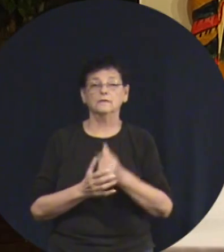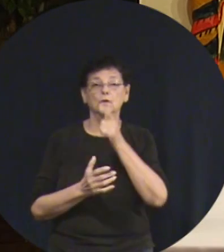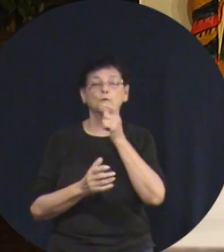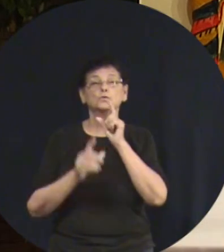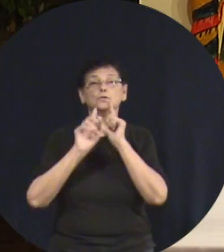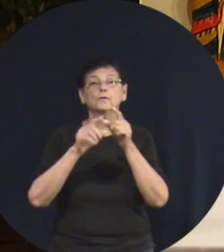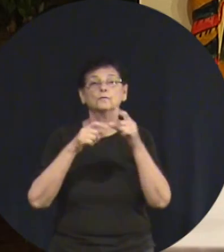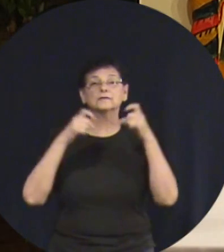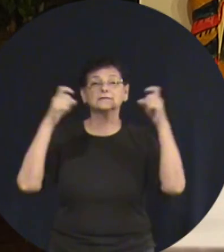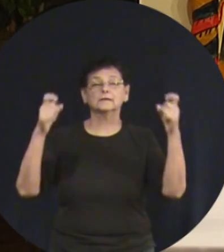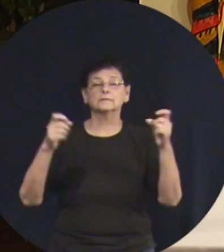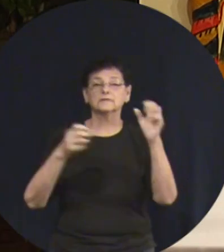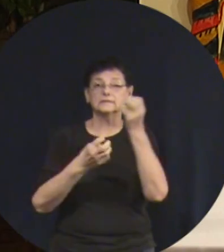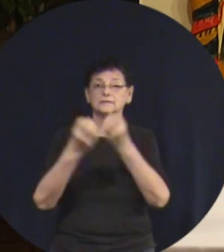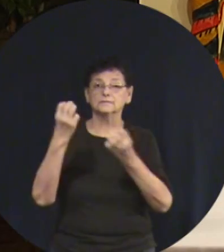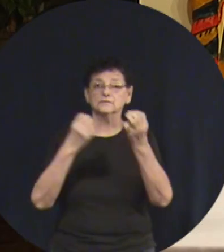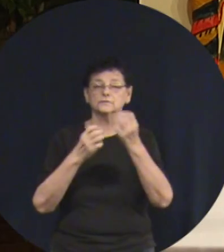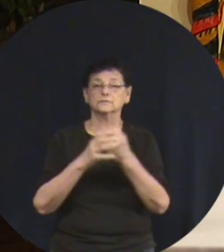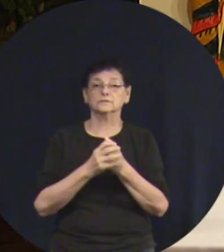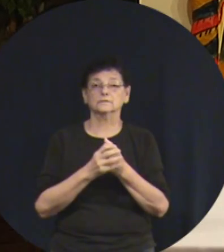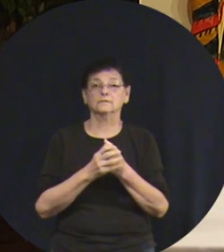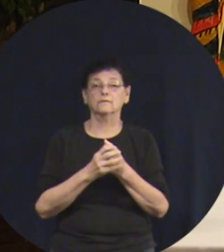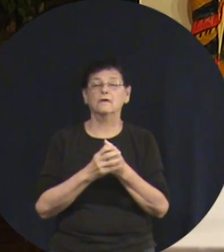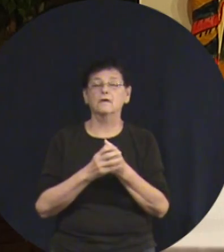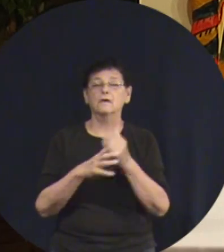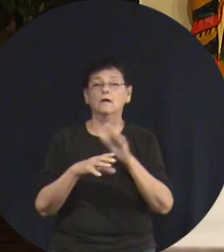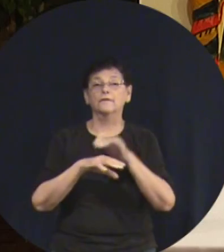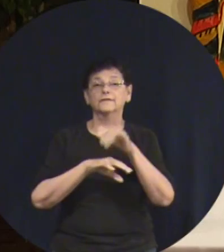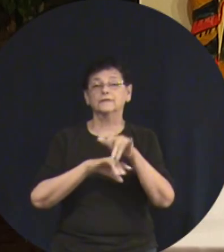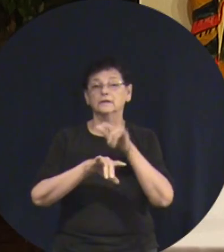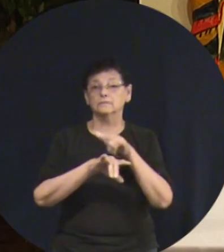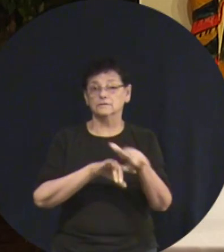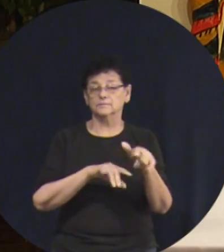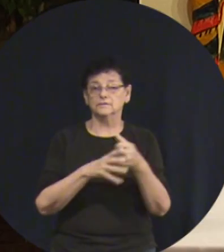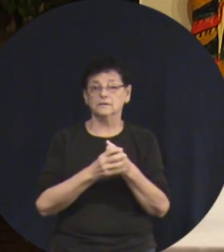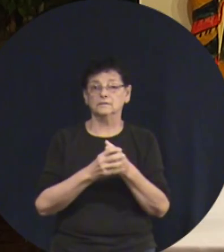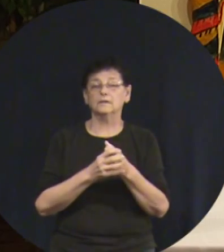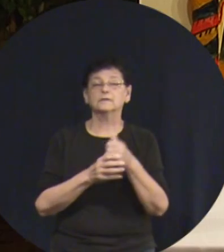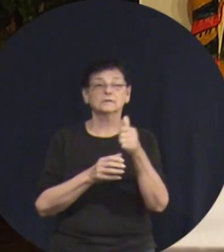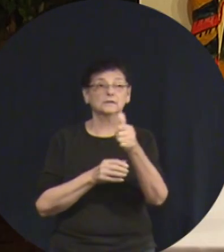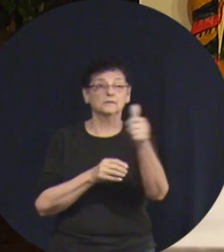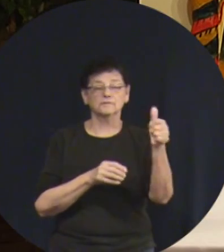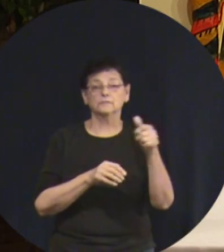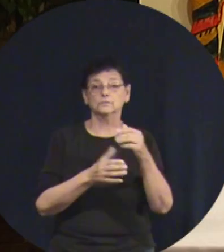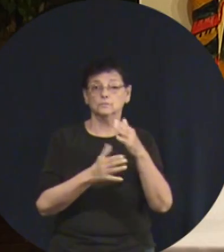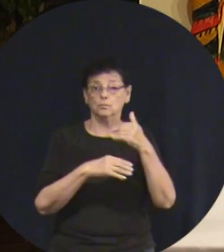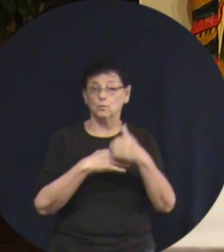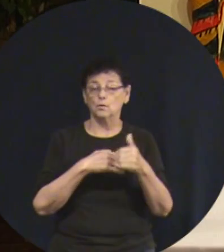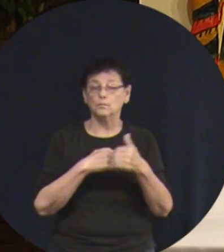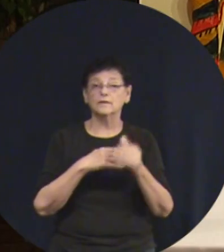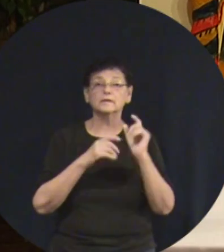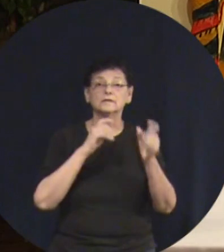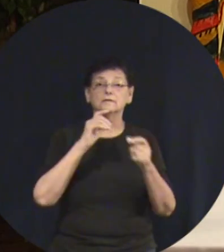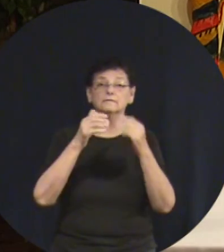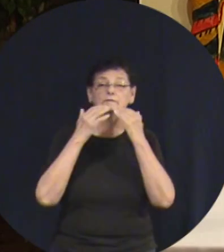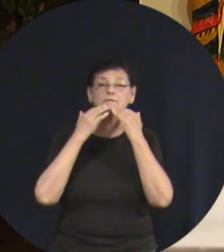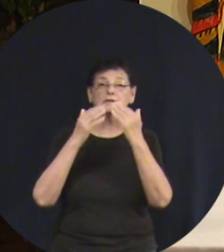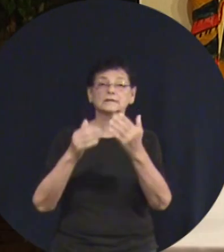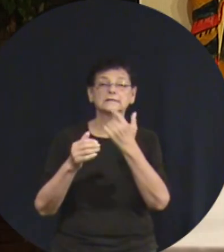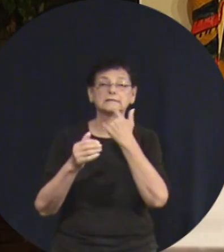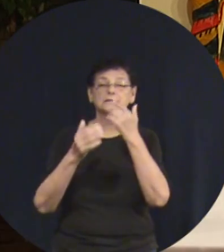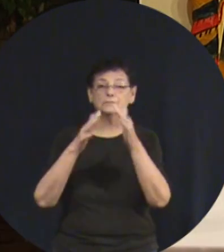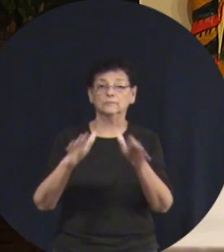whose command we celebrate these mysteries. For on the night he was betrayed, he himself took bread, and giving you